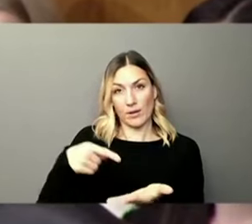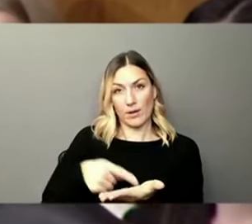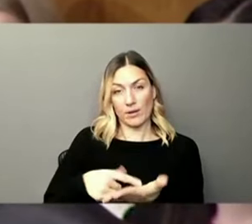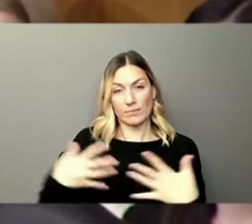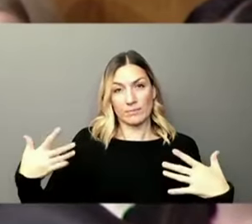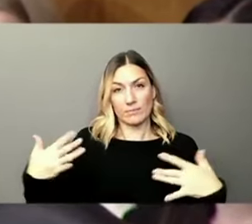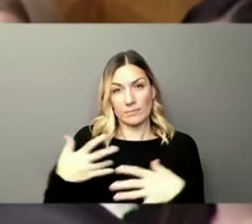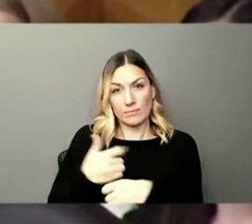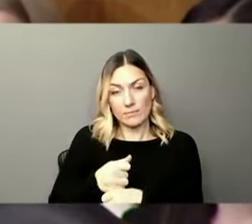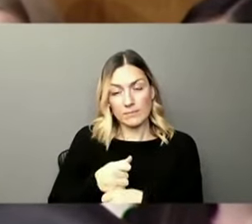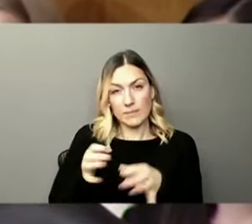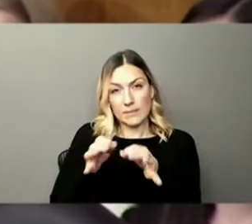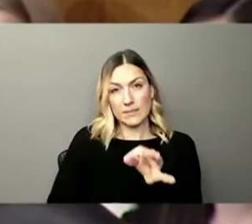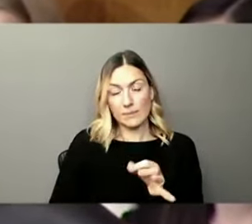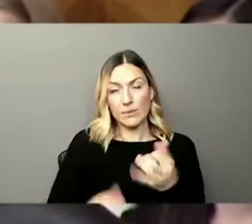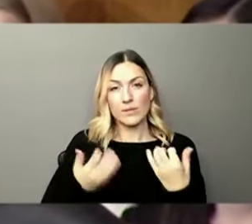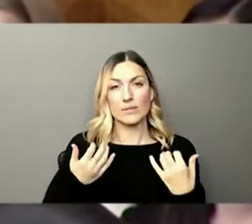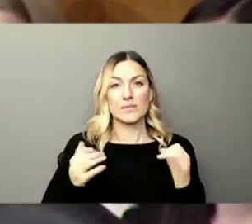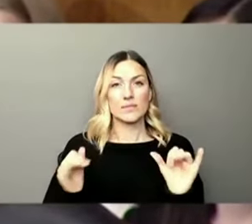we're still